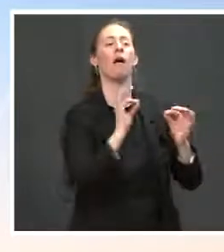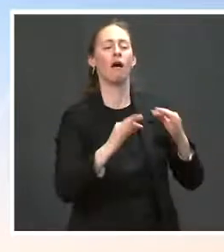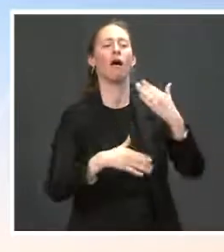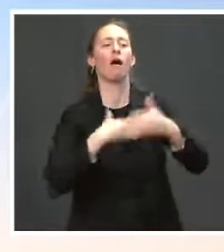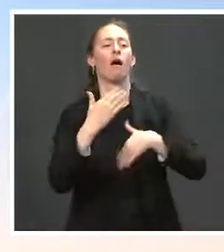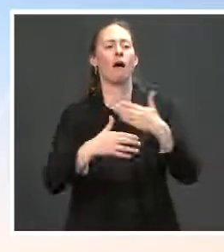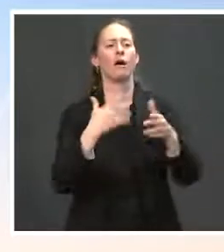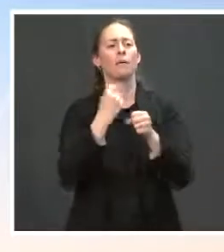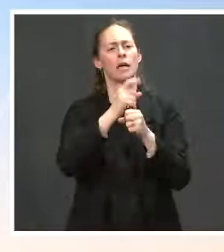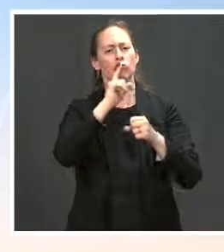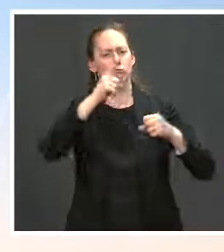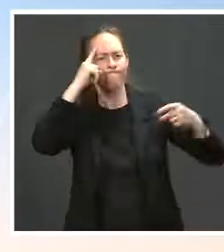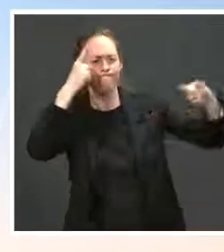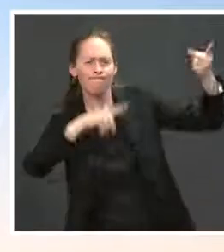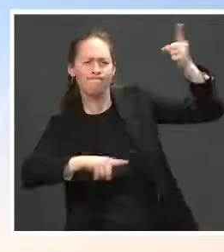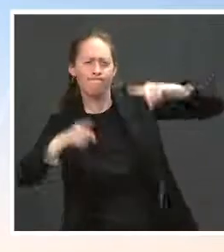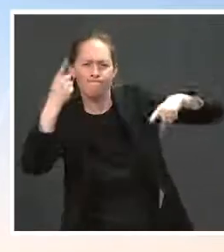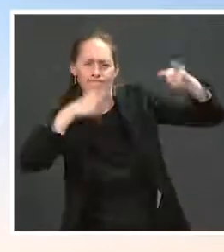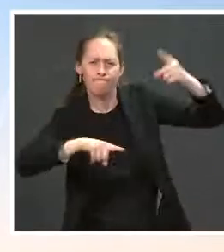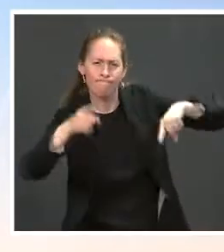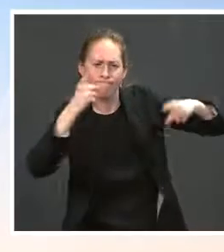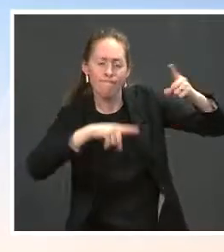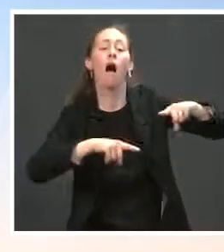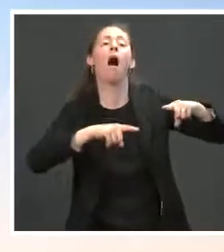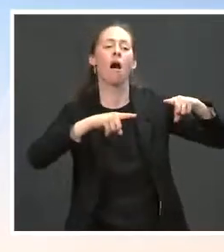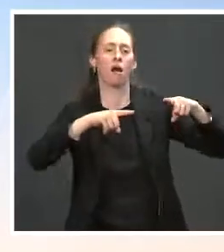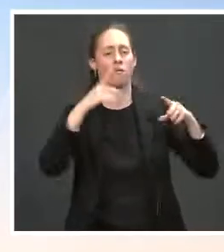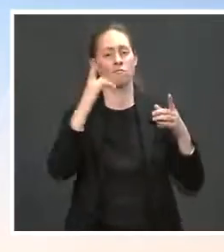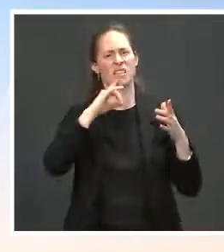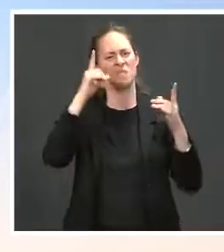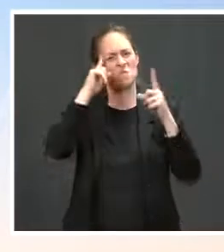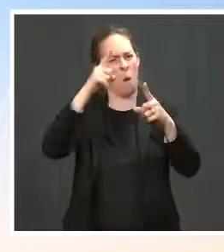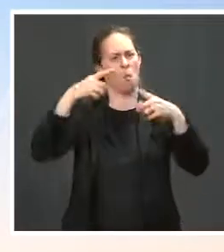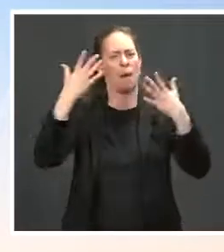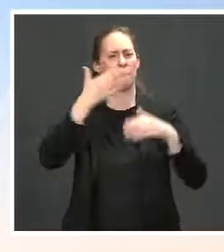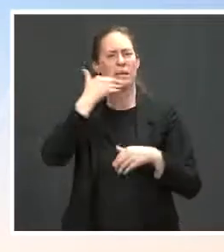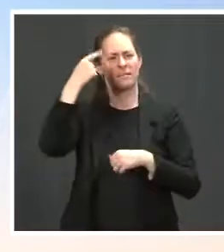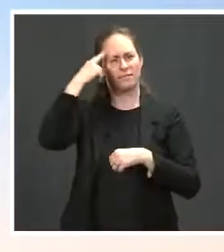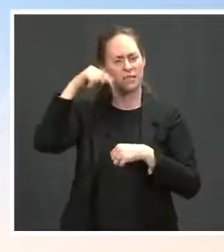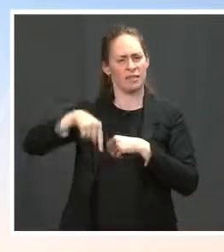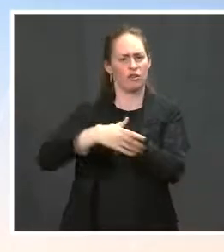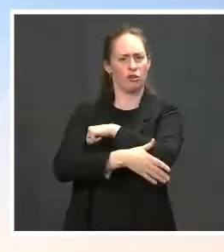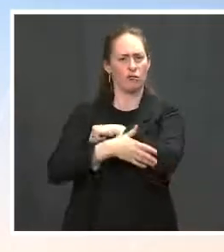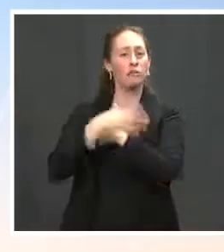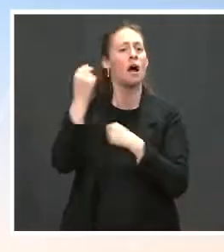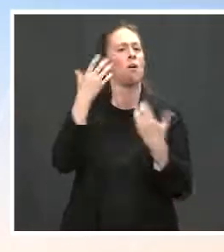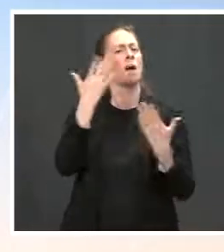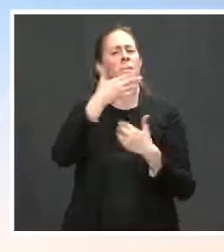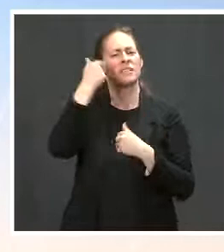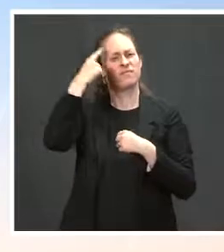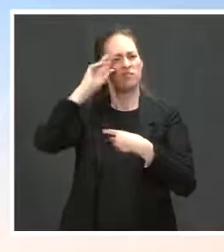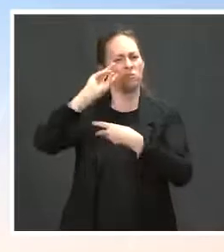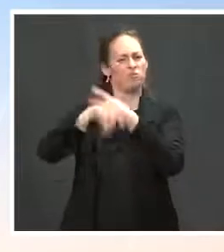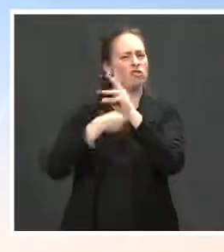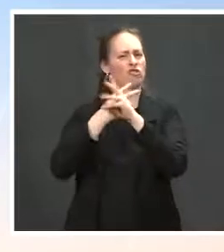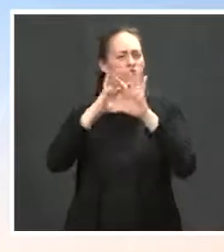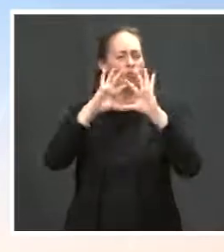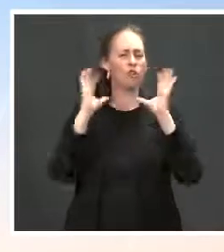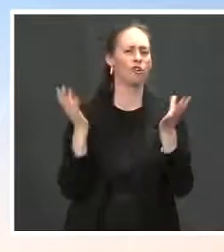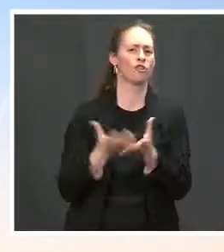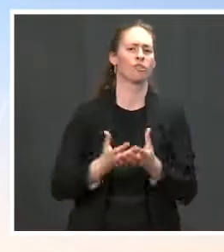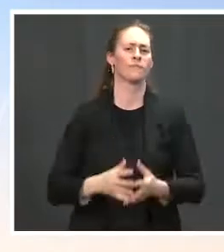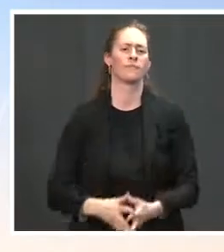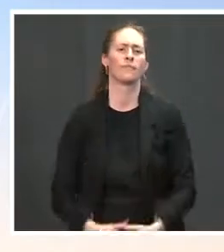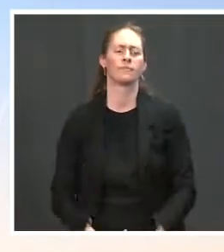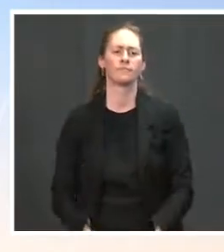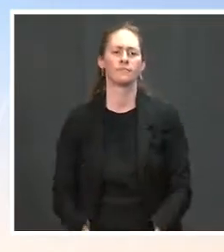path forward is in the interest of the United States and the global community. Thank you. Go ahead. Saturday is